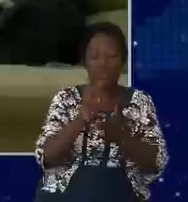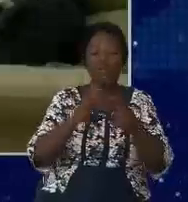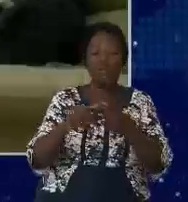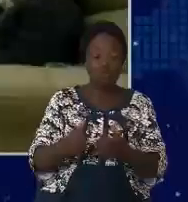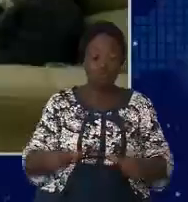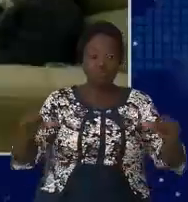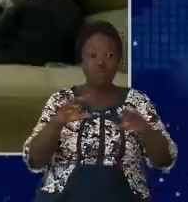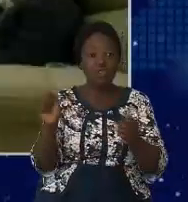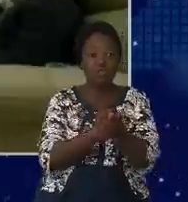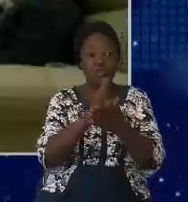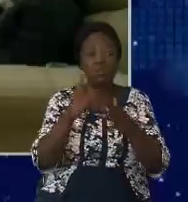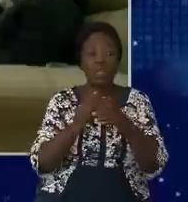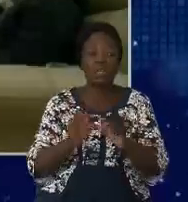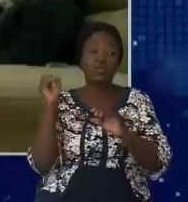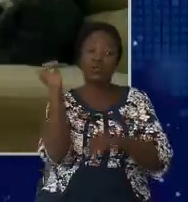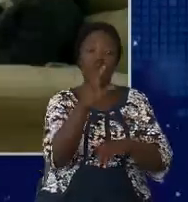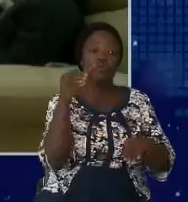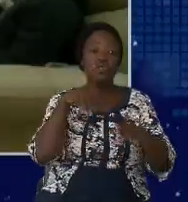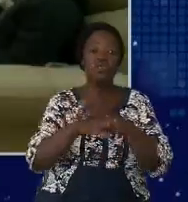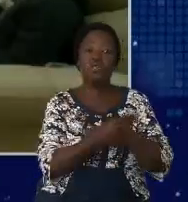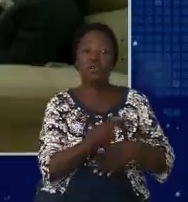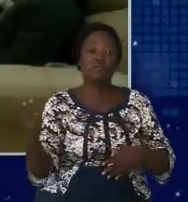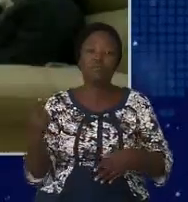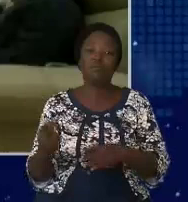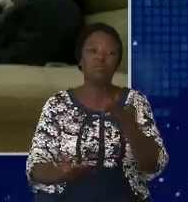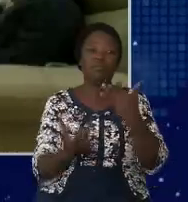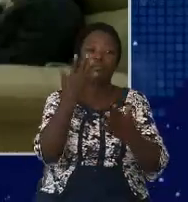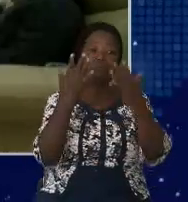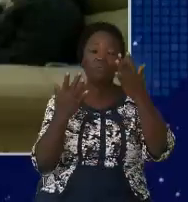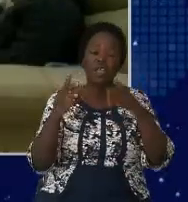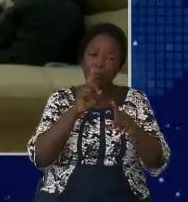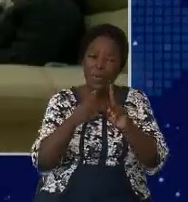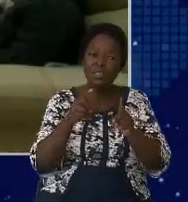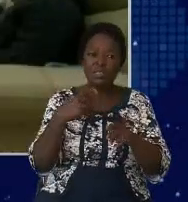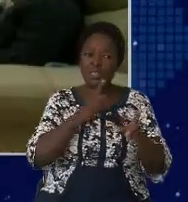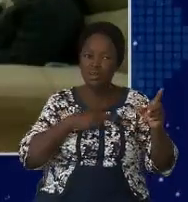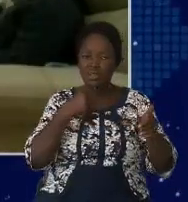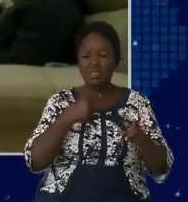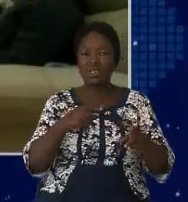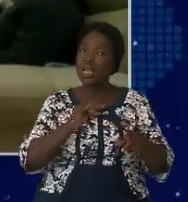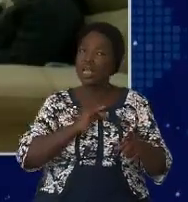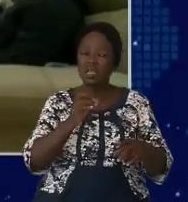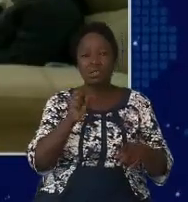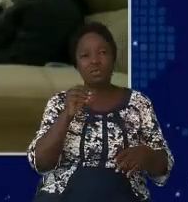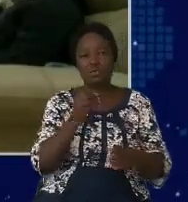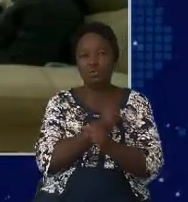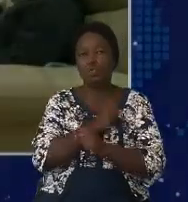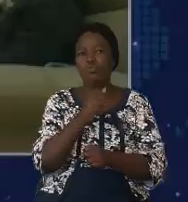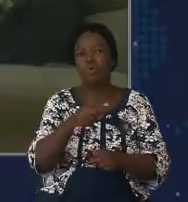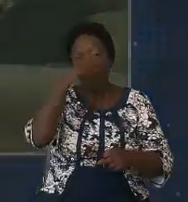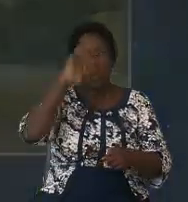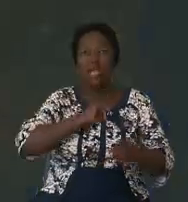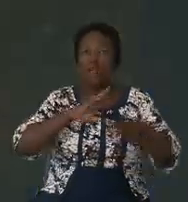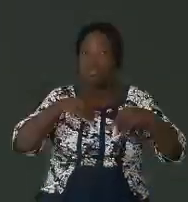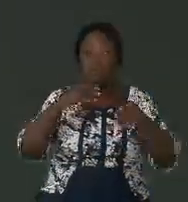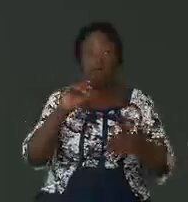he will have the right to cast you in the lake of fire. But the Lord said, you know, I so love